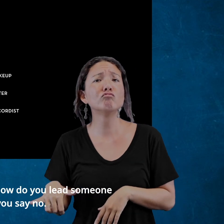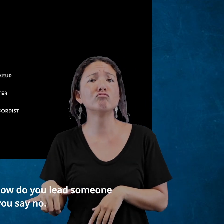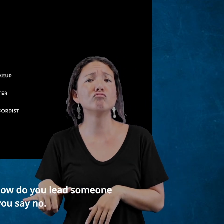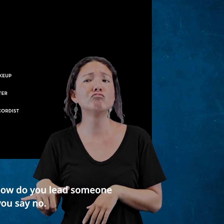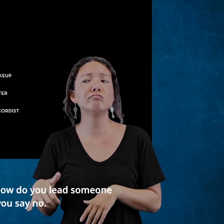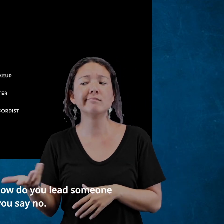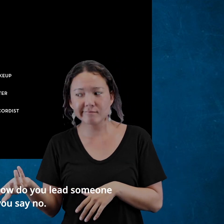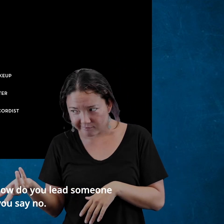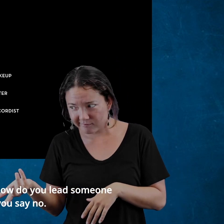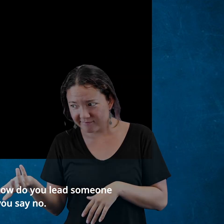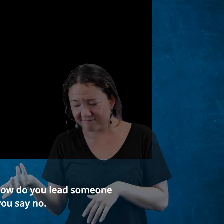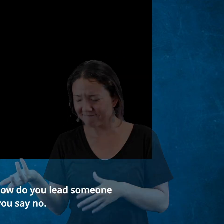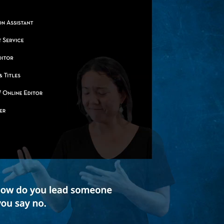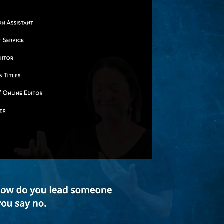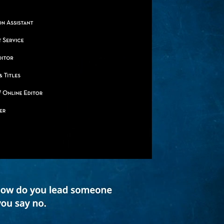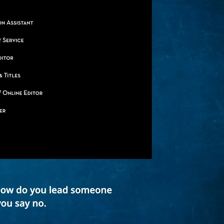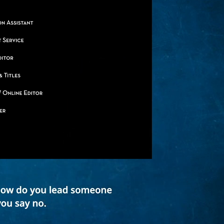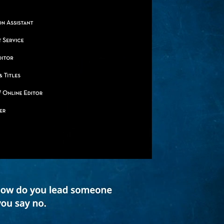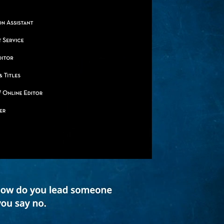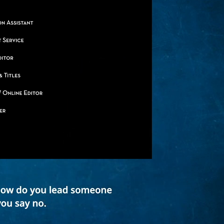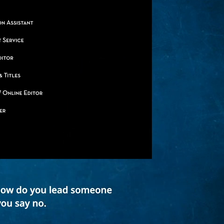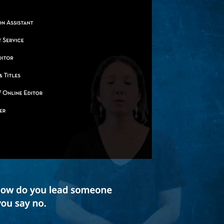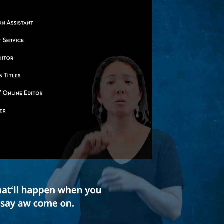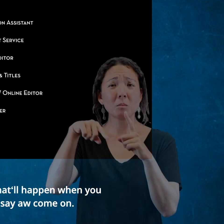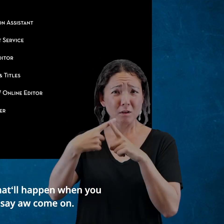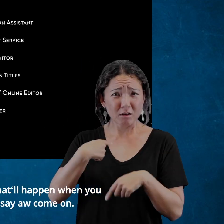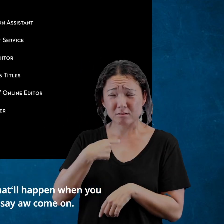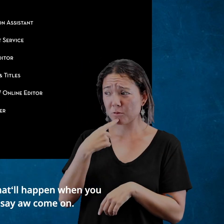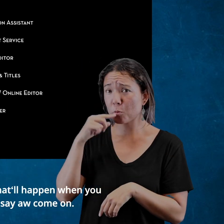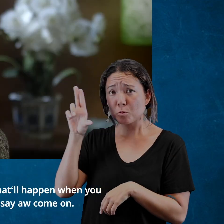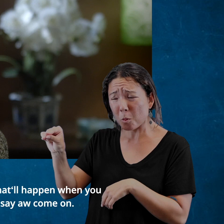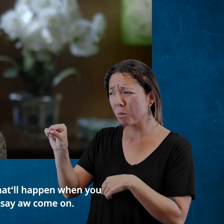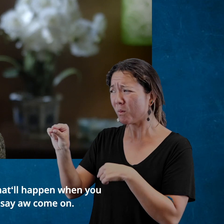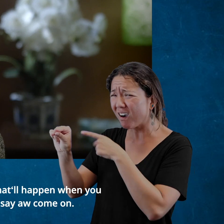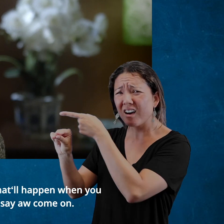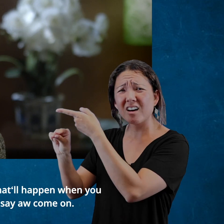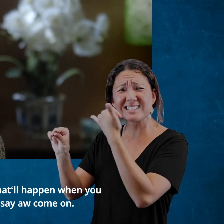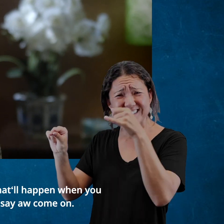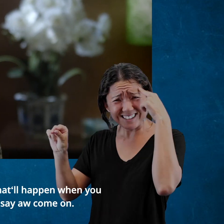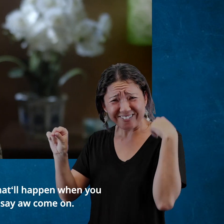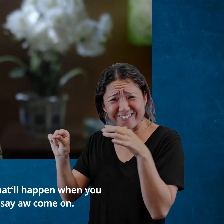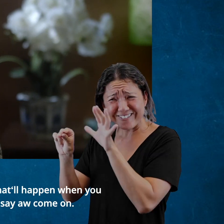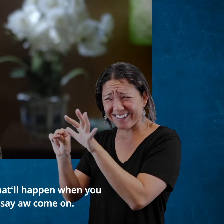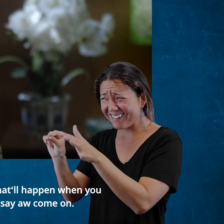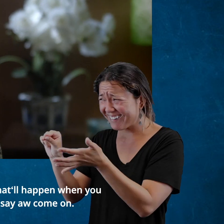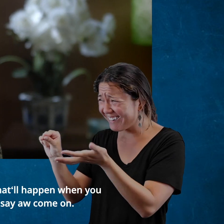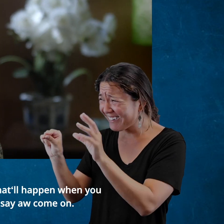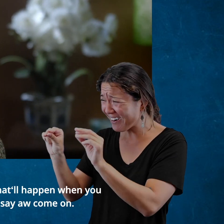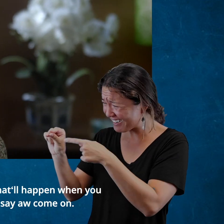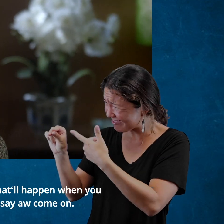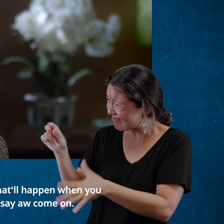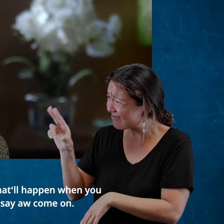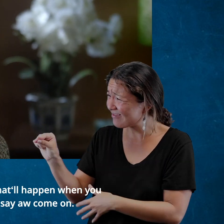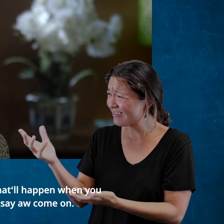I mean, how do you lead someone on when you say no? I mean, no one says what'll happen when